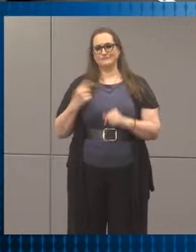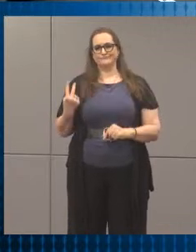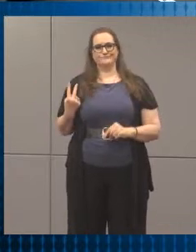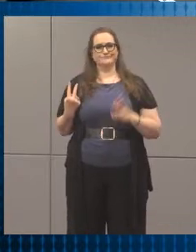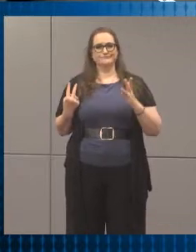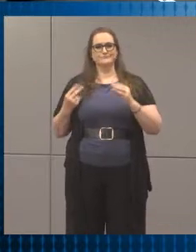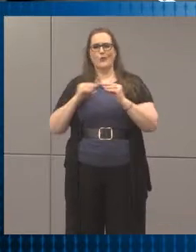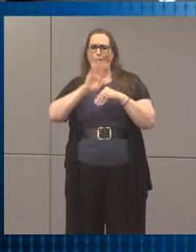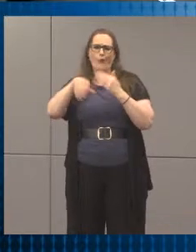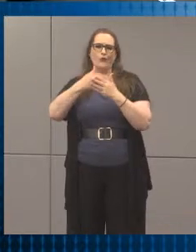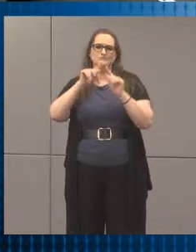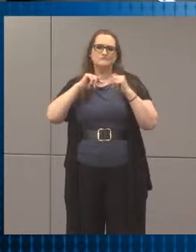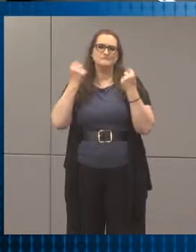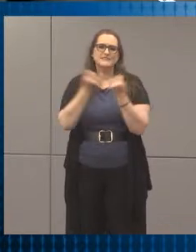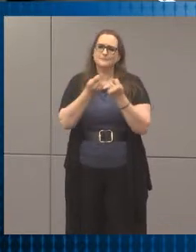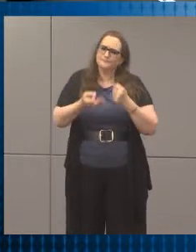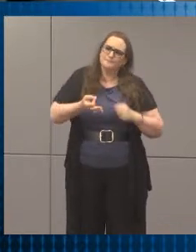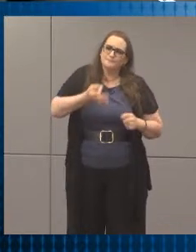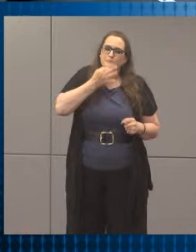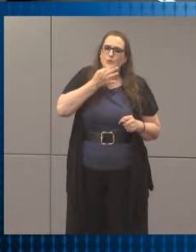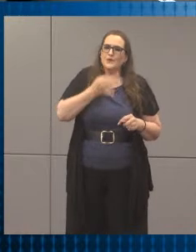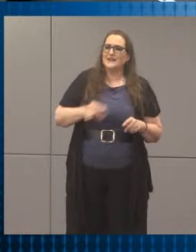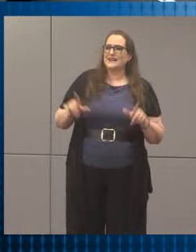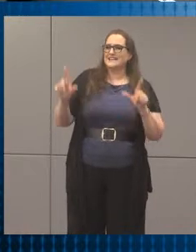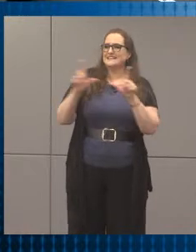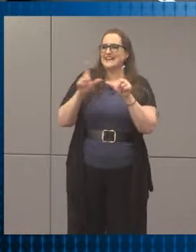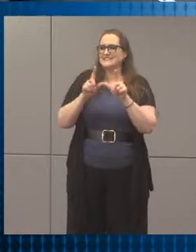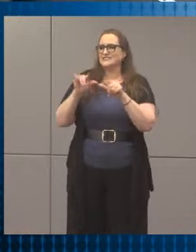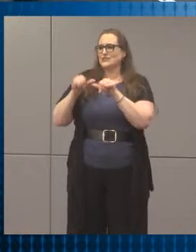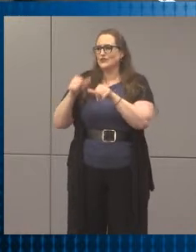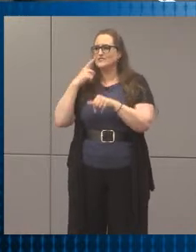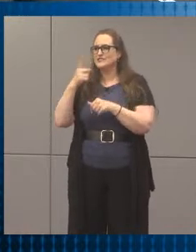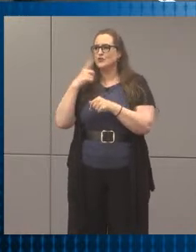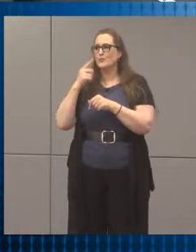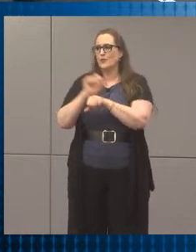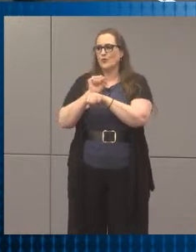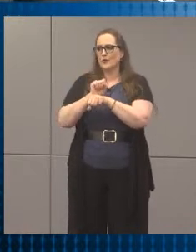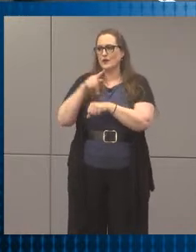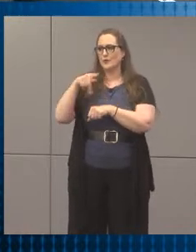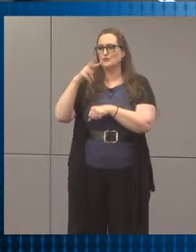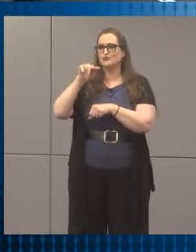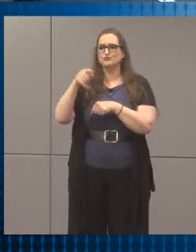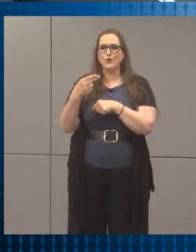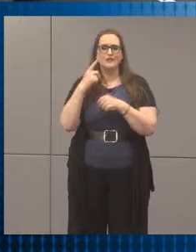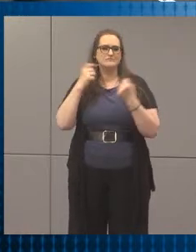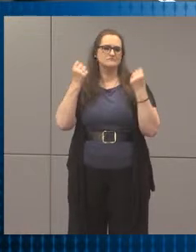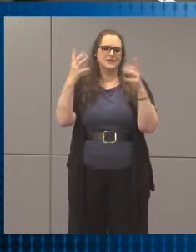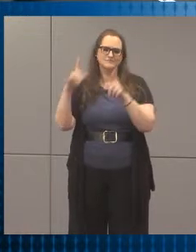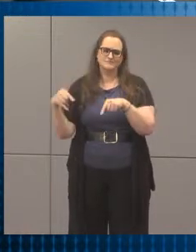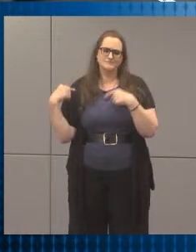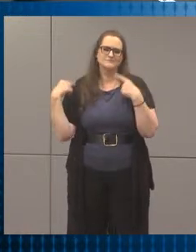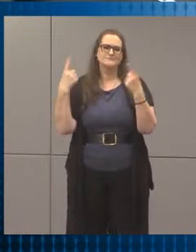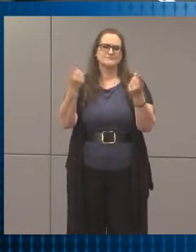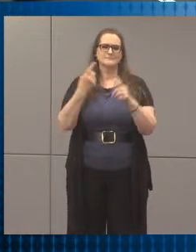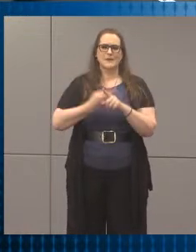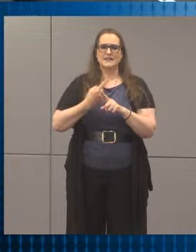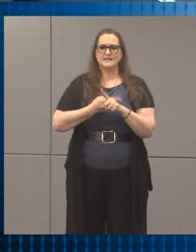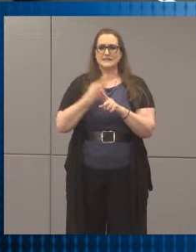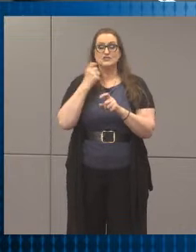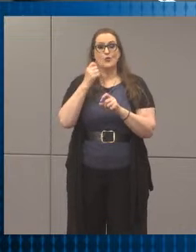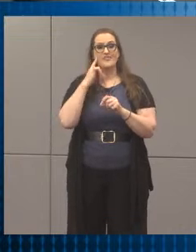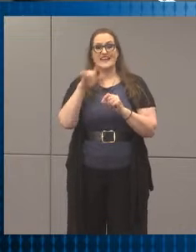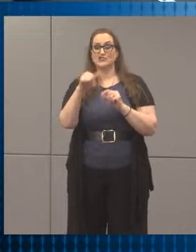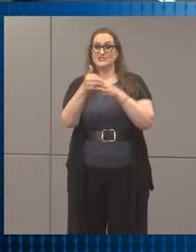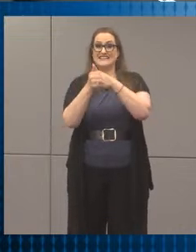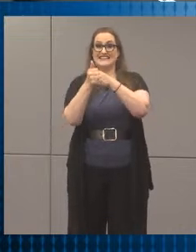team of experts, licensed architects and engineers that have been working on Prowl for many, many months. And in fact, those are just the